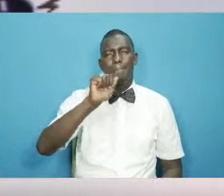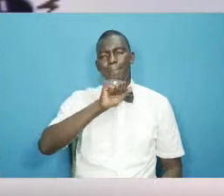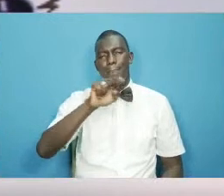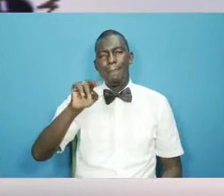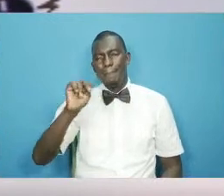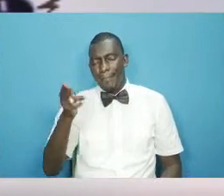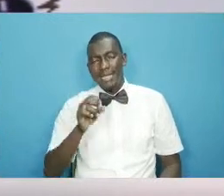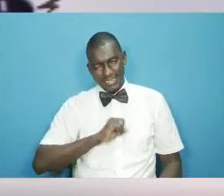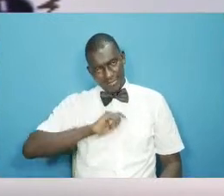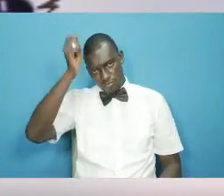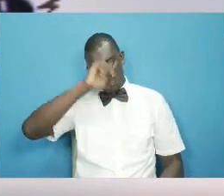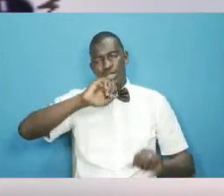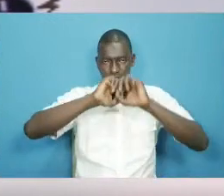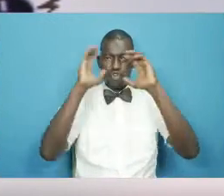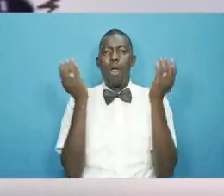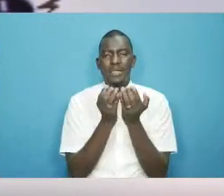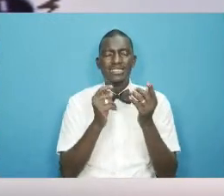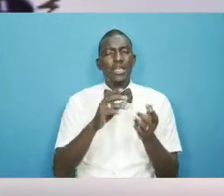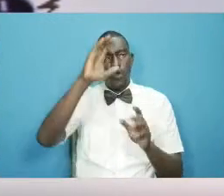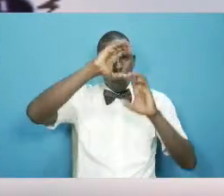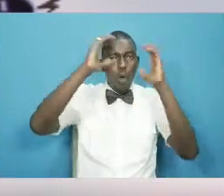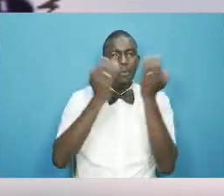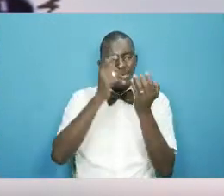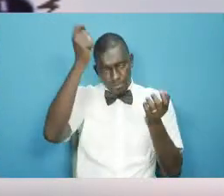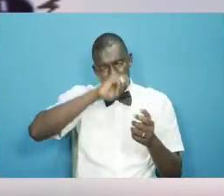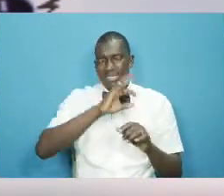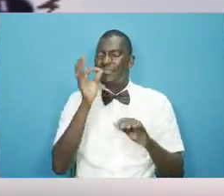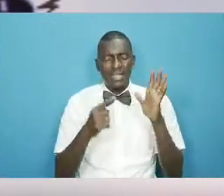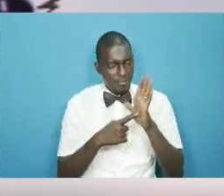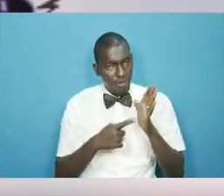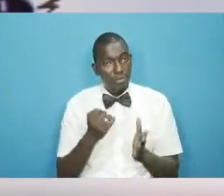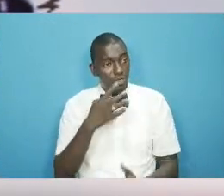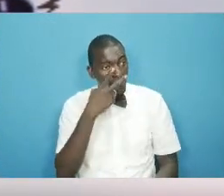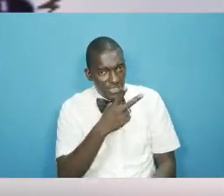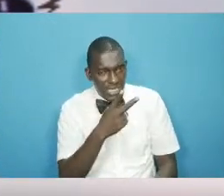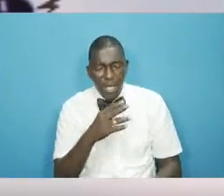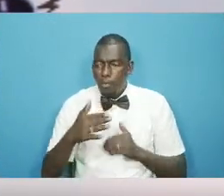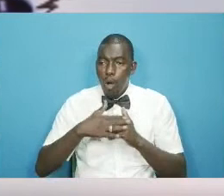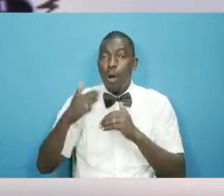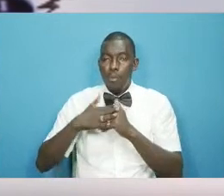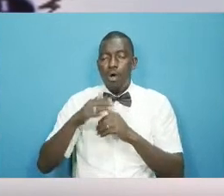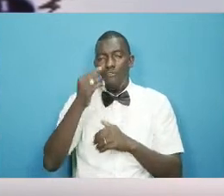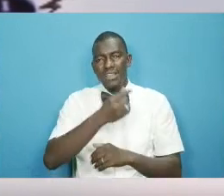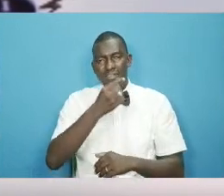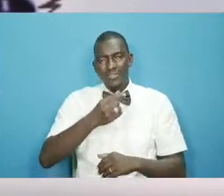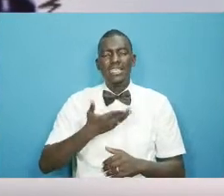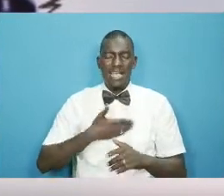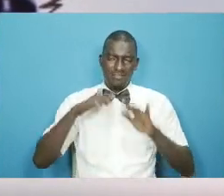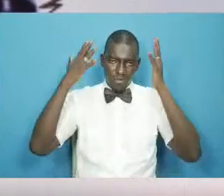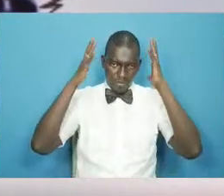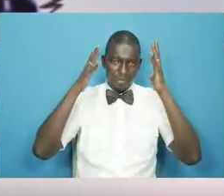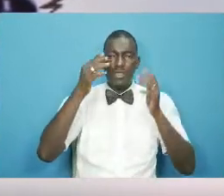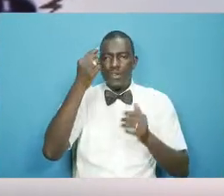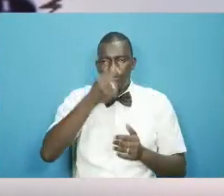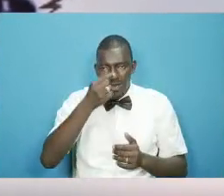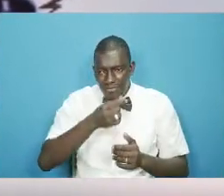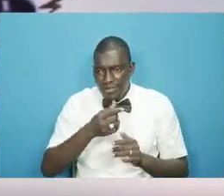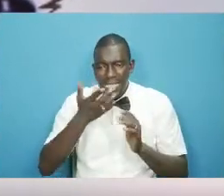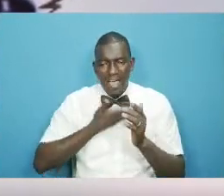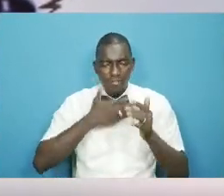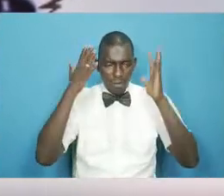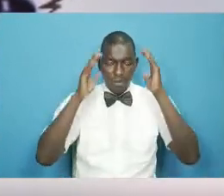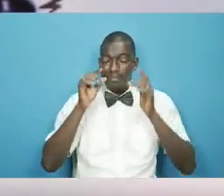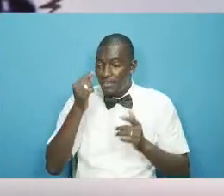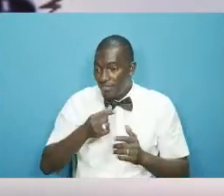policing akumata bakele because ni ajibe sate o sate problem wolle be sate o nyinkono ado ngalon nako